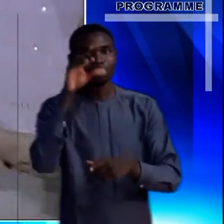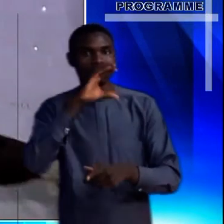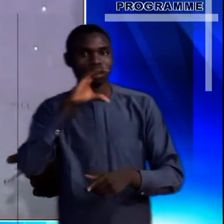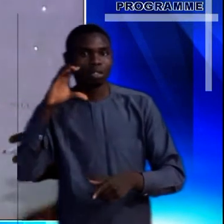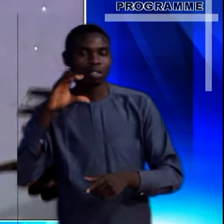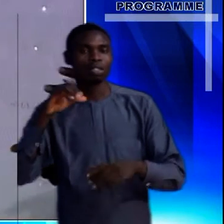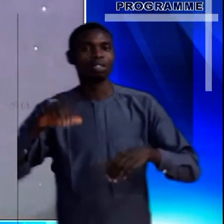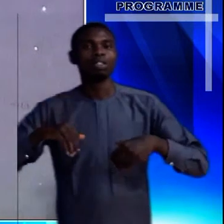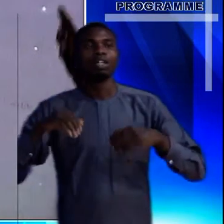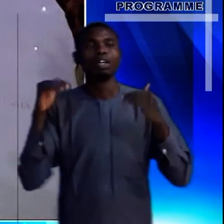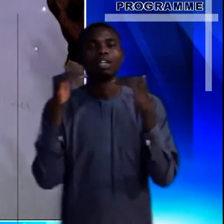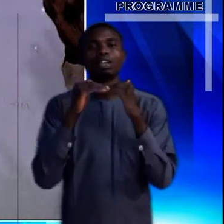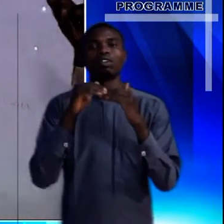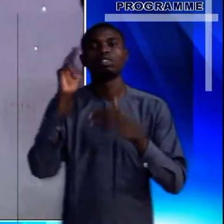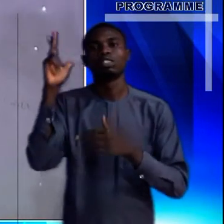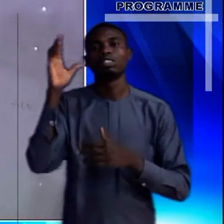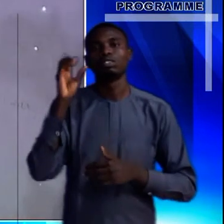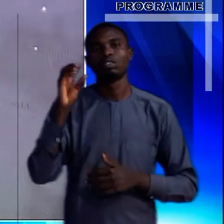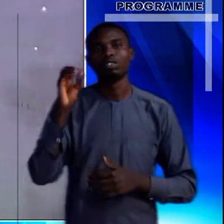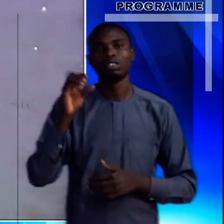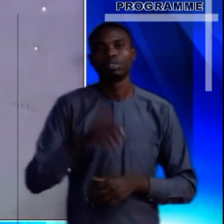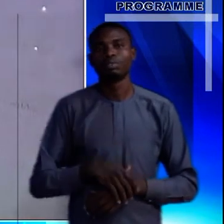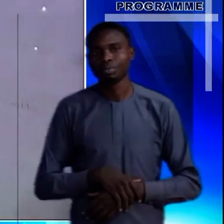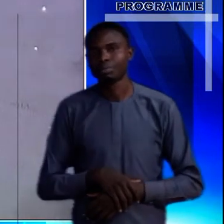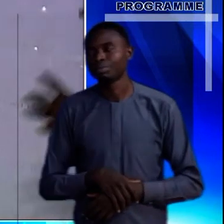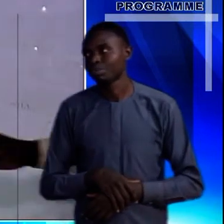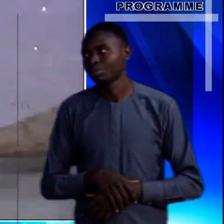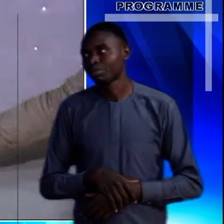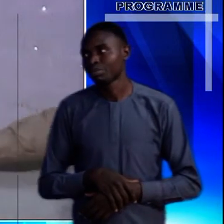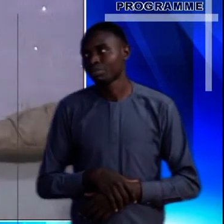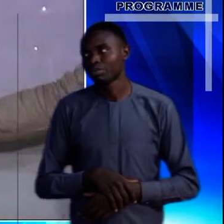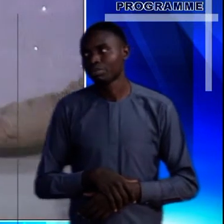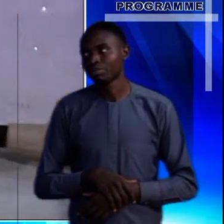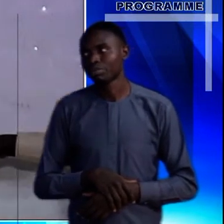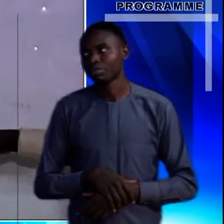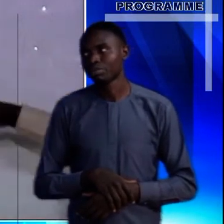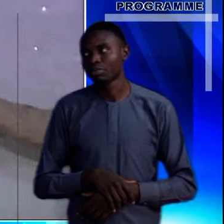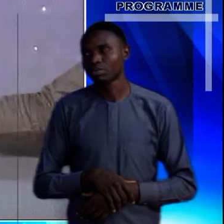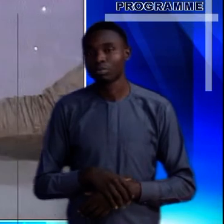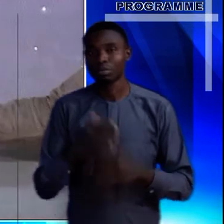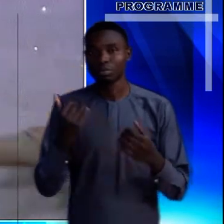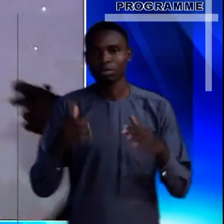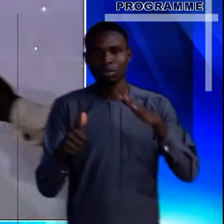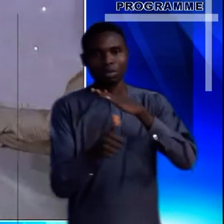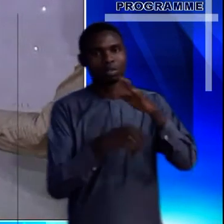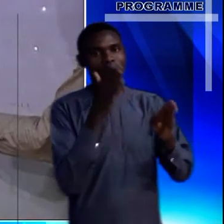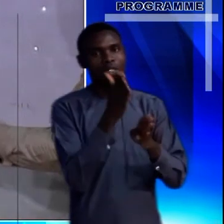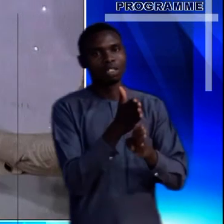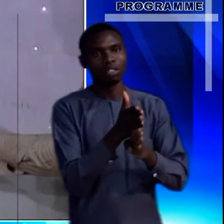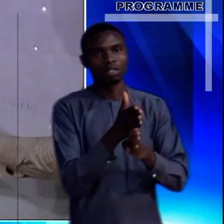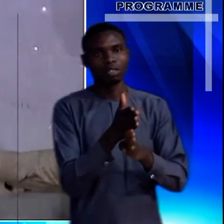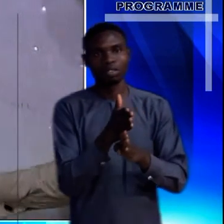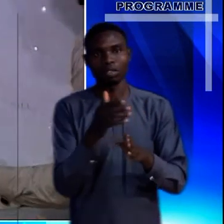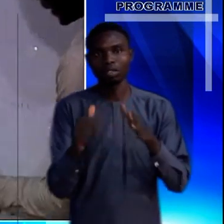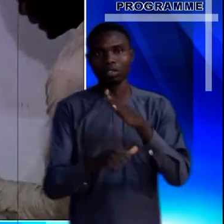300 minus 1, we have 2 numbers. One at the top, one at the bottom. We are going to underline and subtract. 300